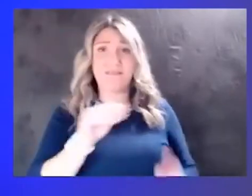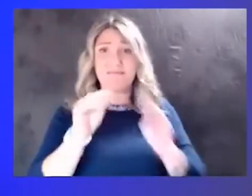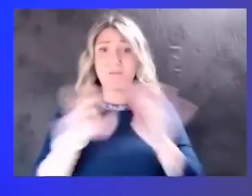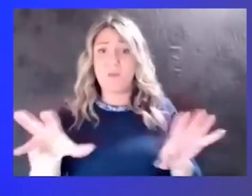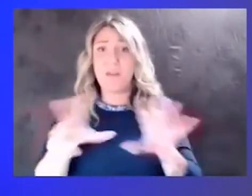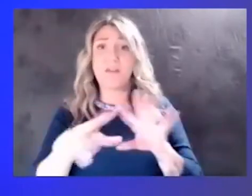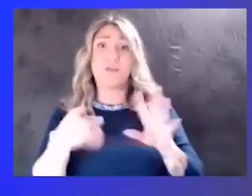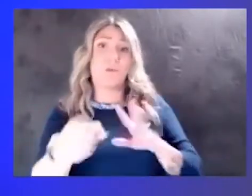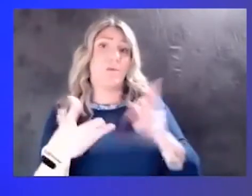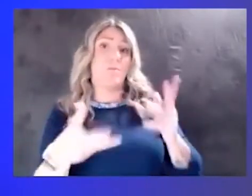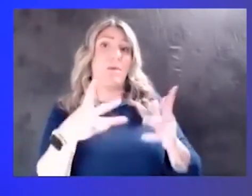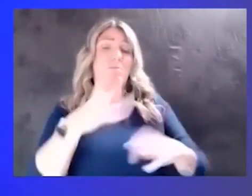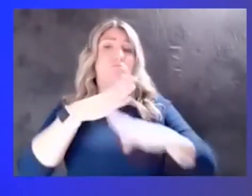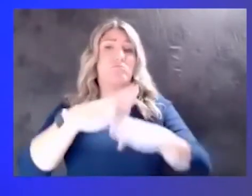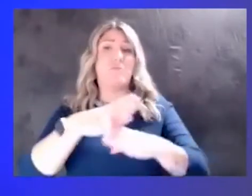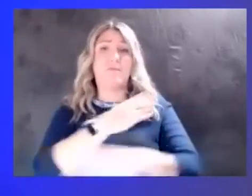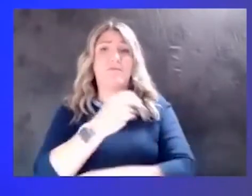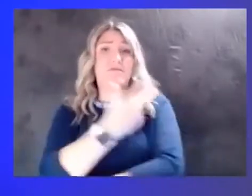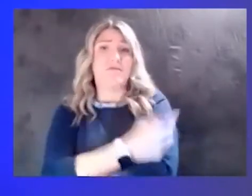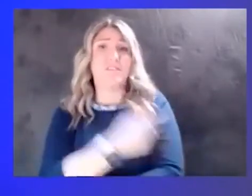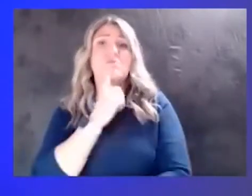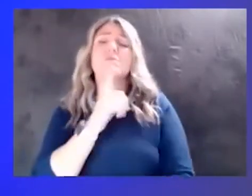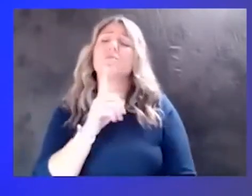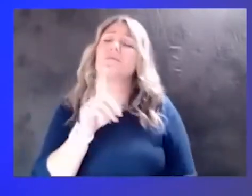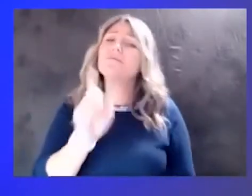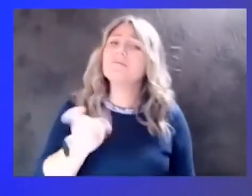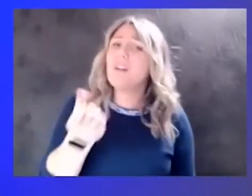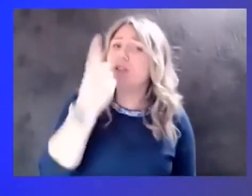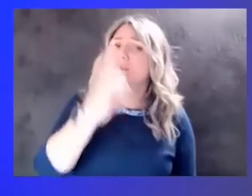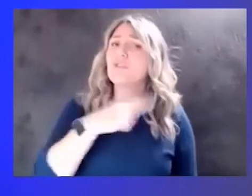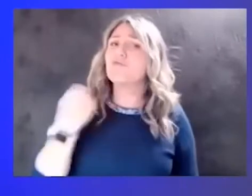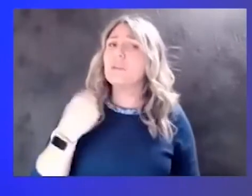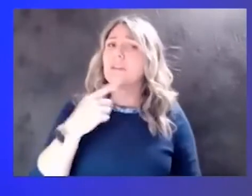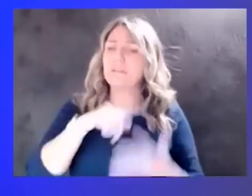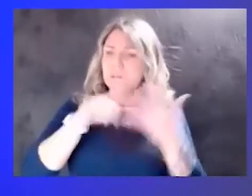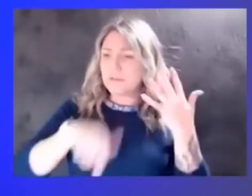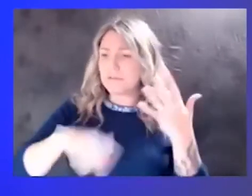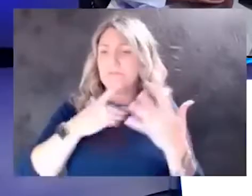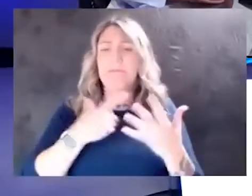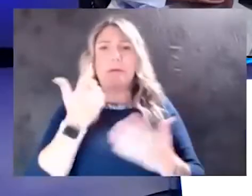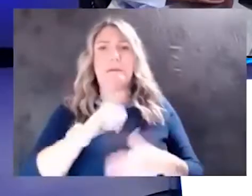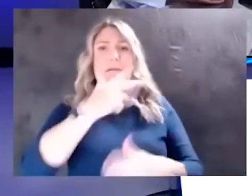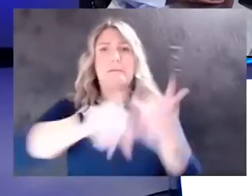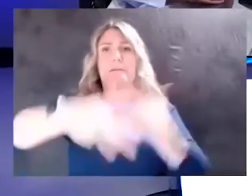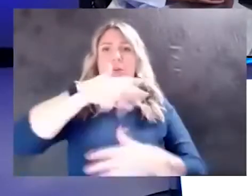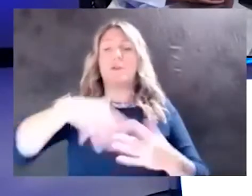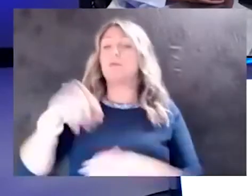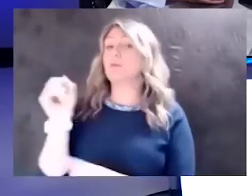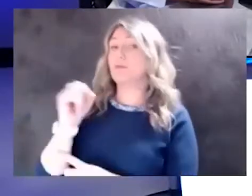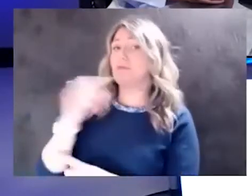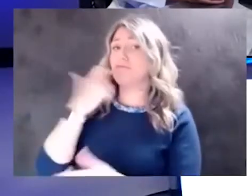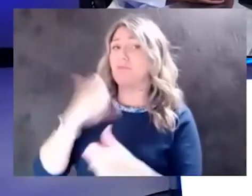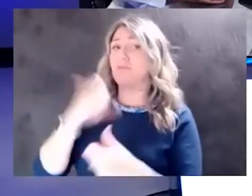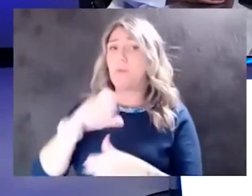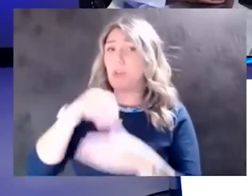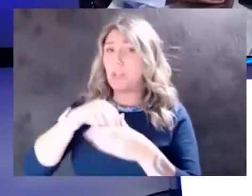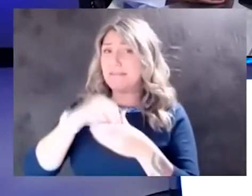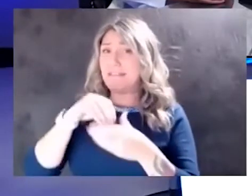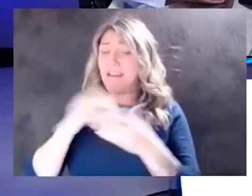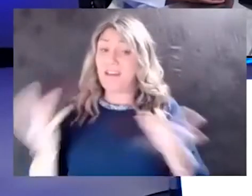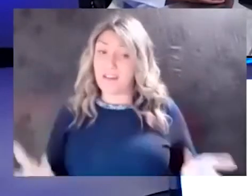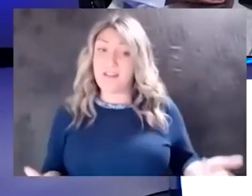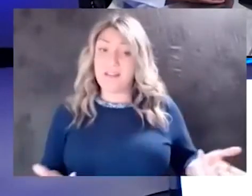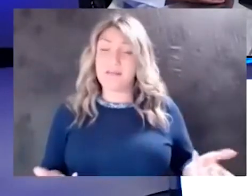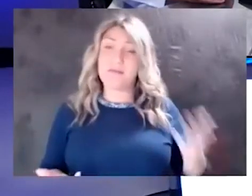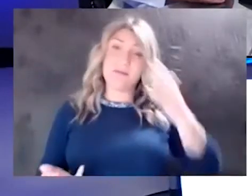and vaccinated, so just understand those risks of whenever you're doing any of those interactions. Yeah, just remember when you're indoors, you're really at a shed